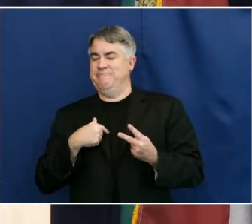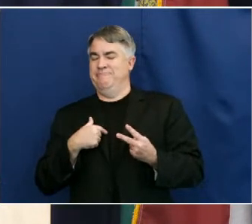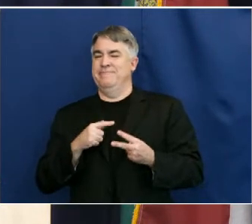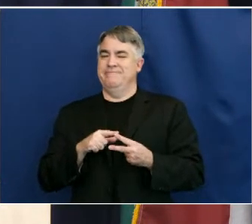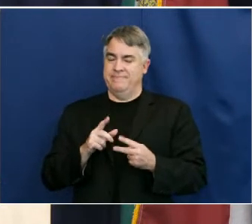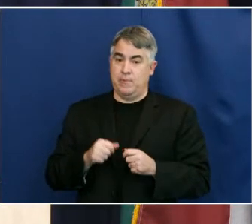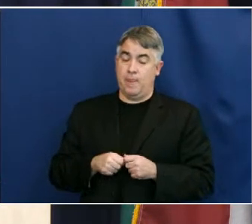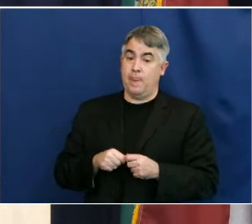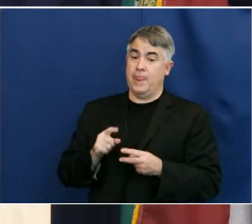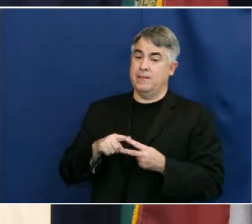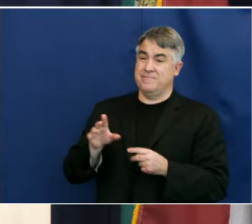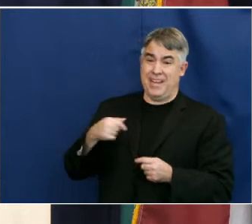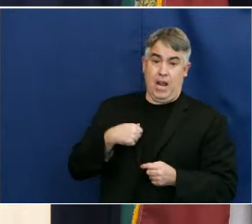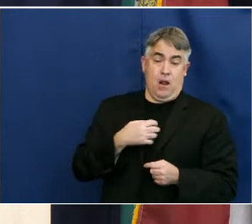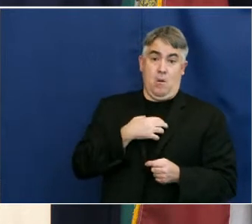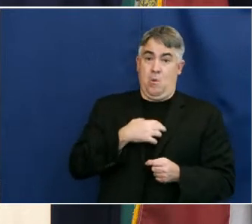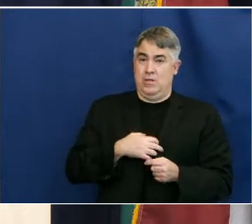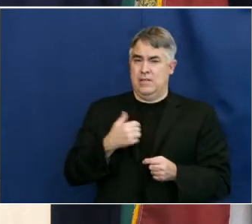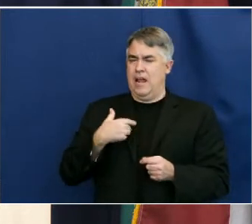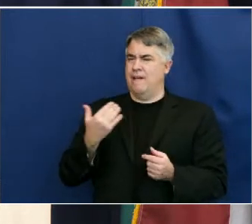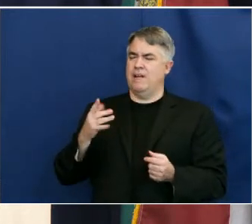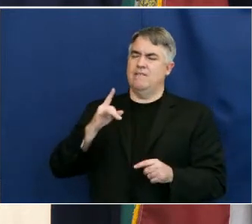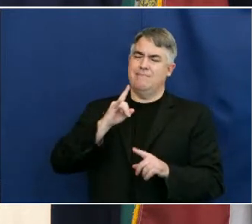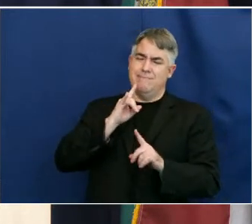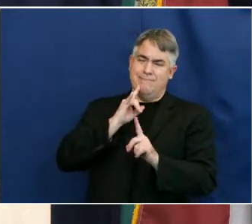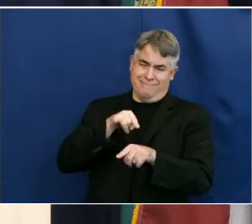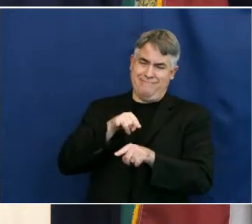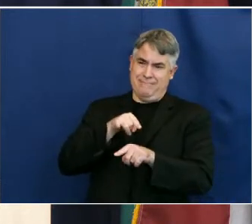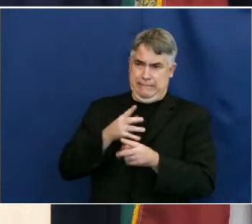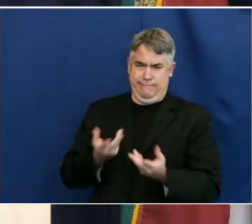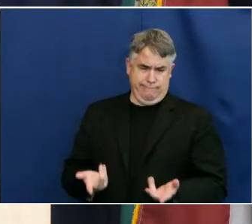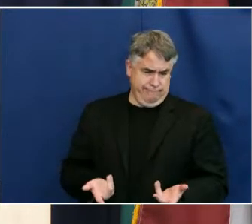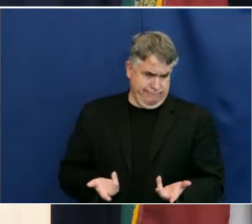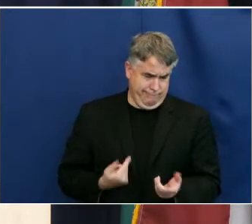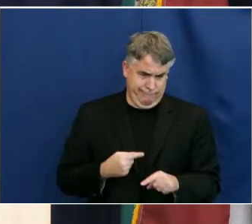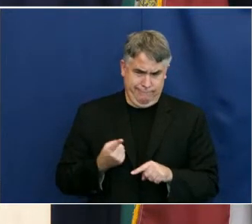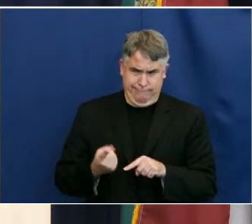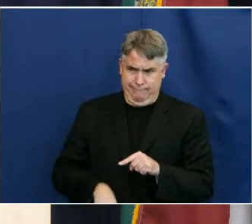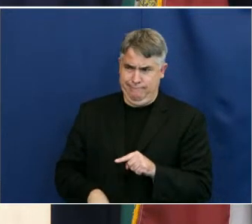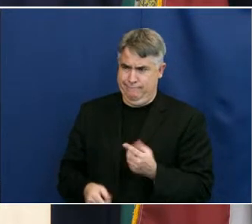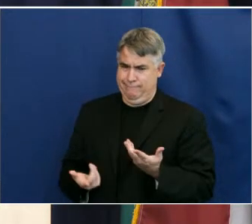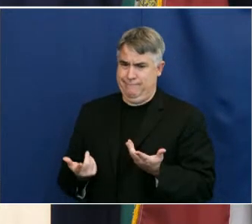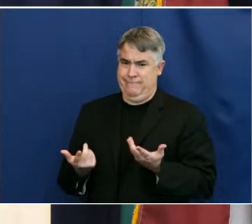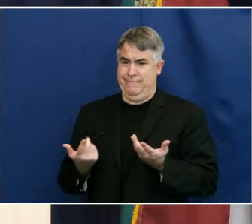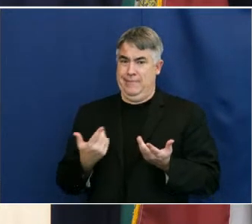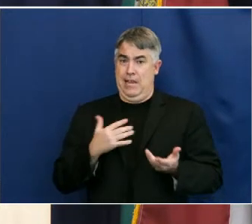wish I had a better answer for you. It is consistently erratic and consistently